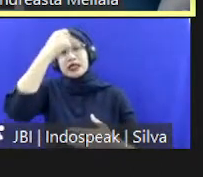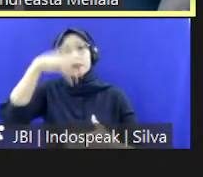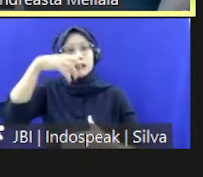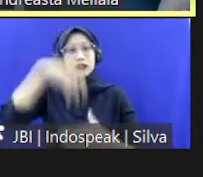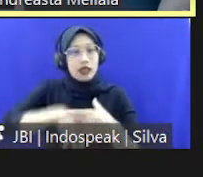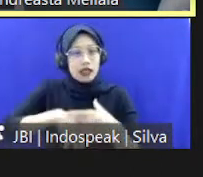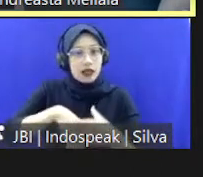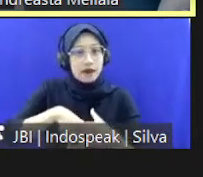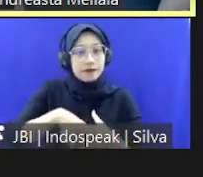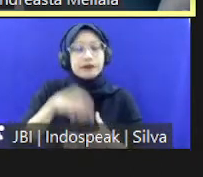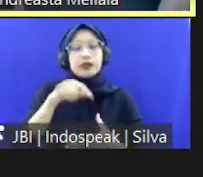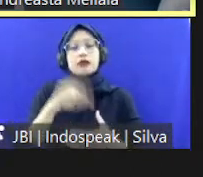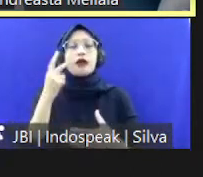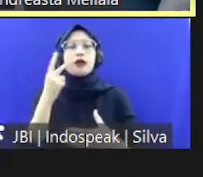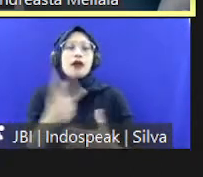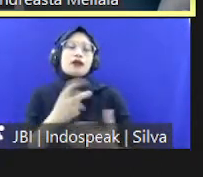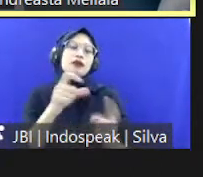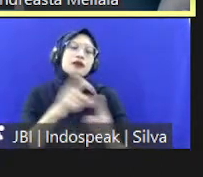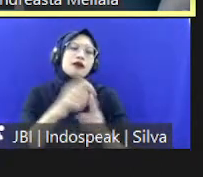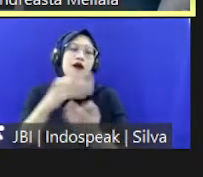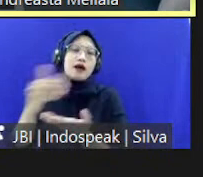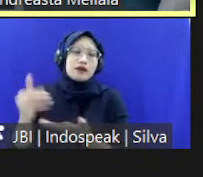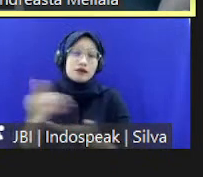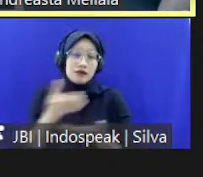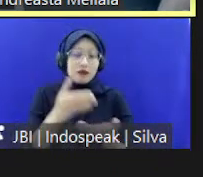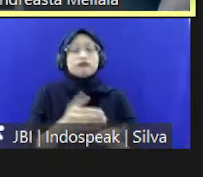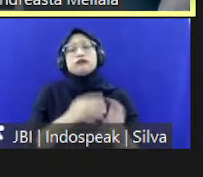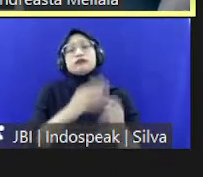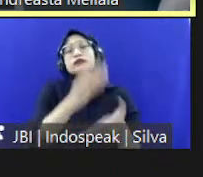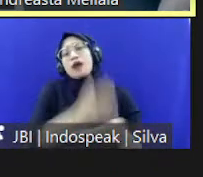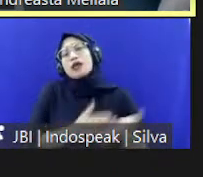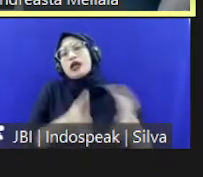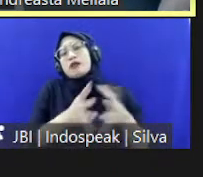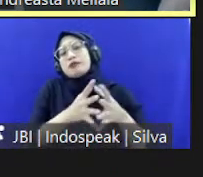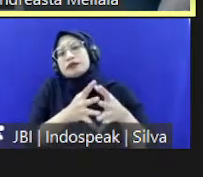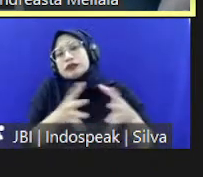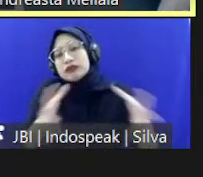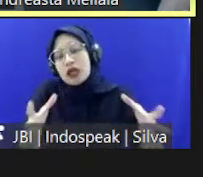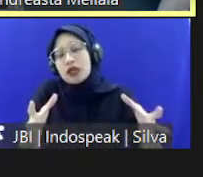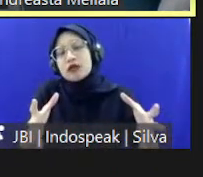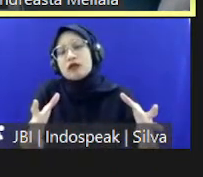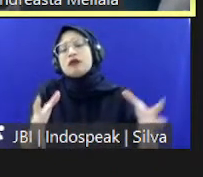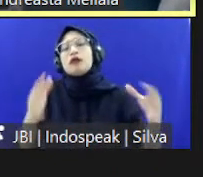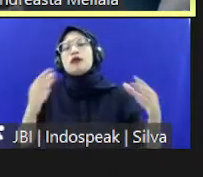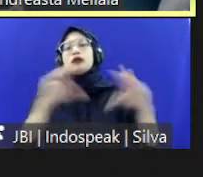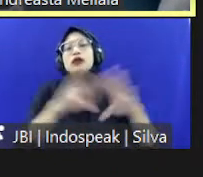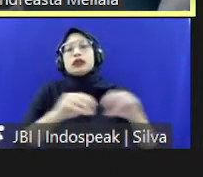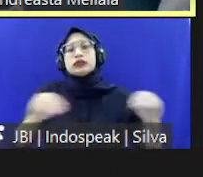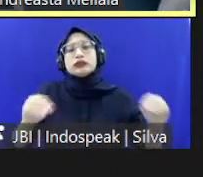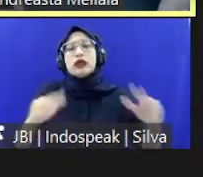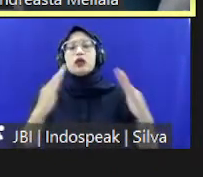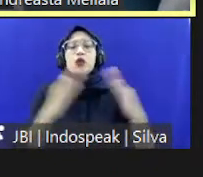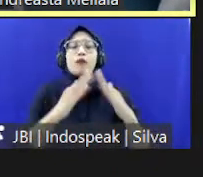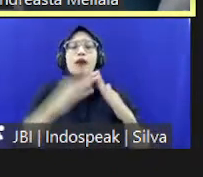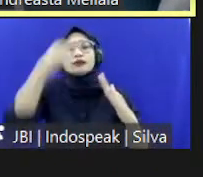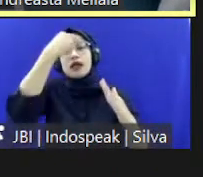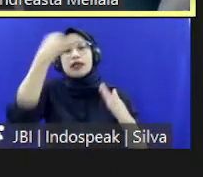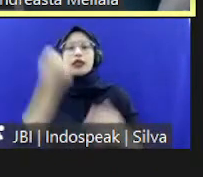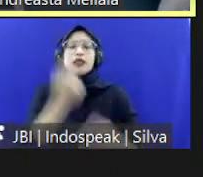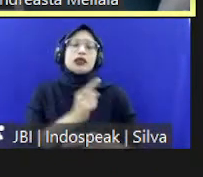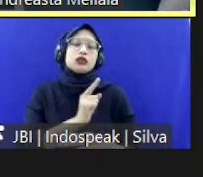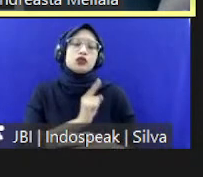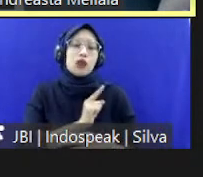here, we can see that most of them are working in the private sectors, although their